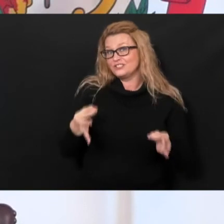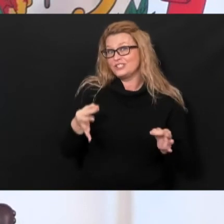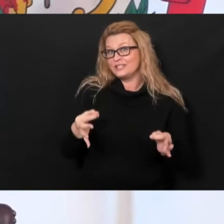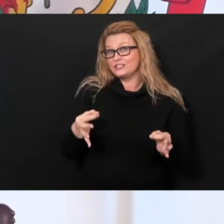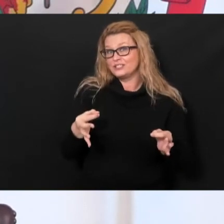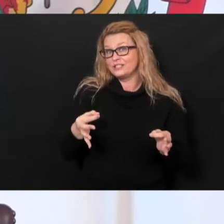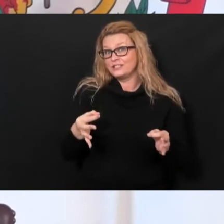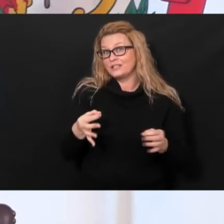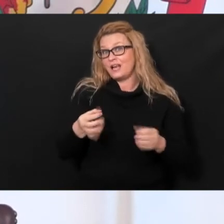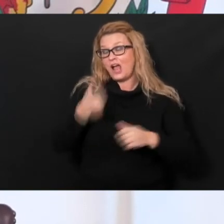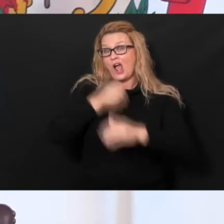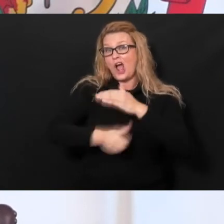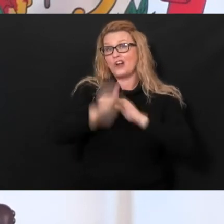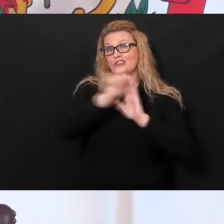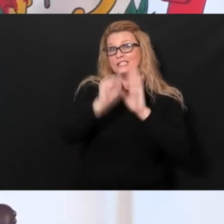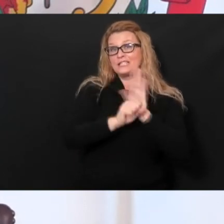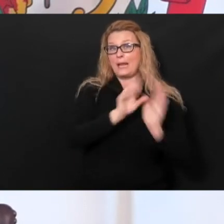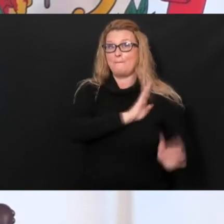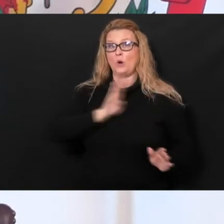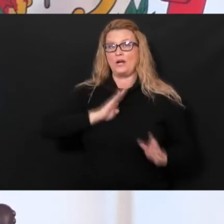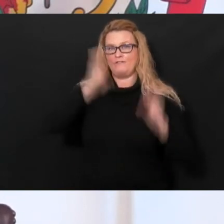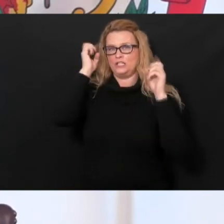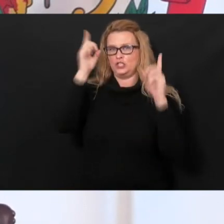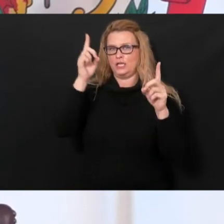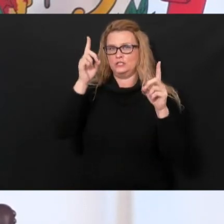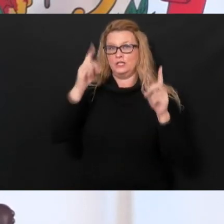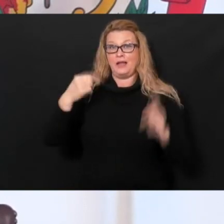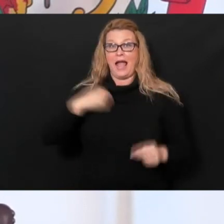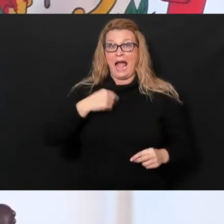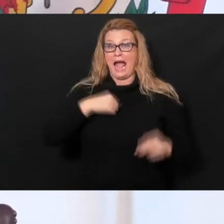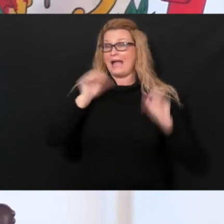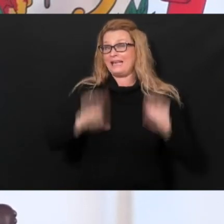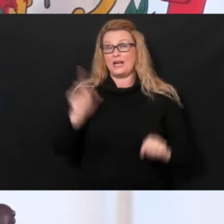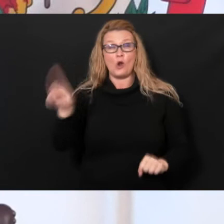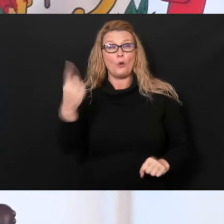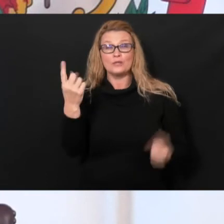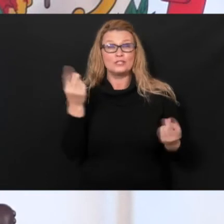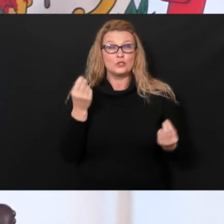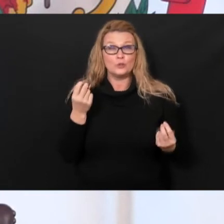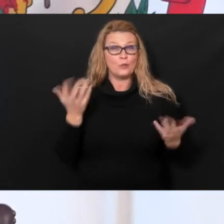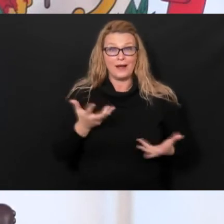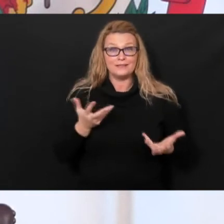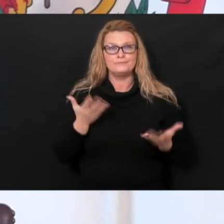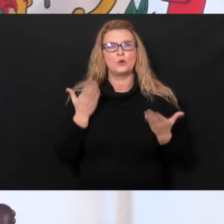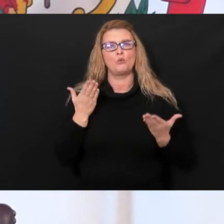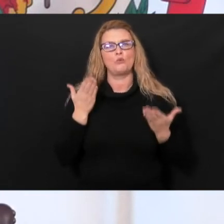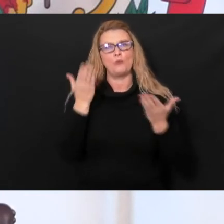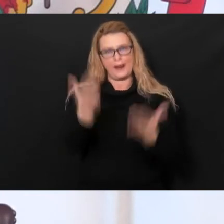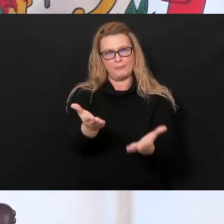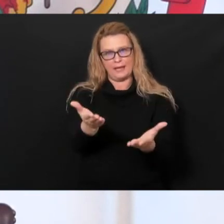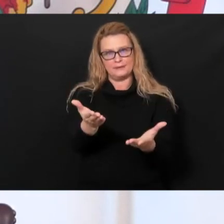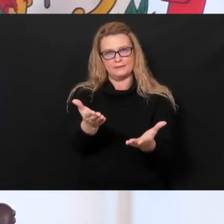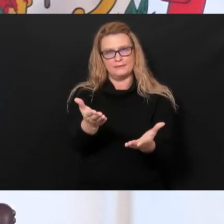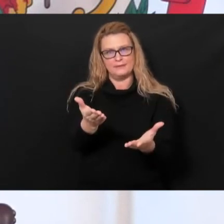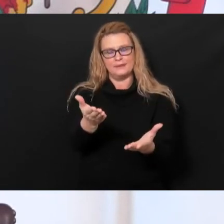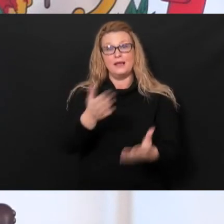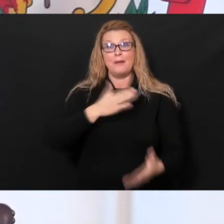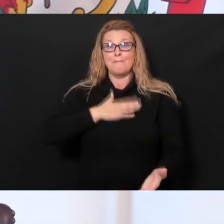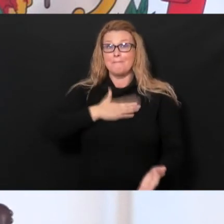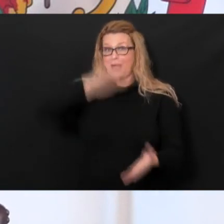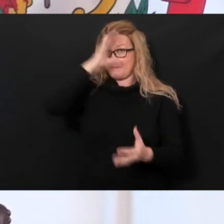with the State Board of Education. All I can really do is recommend. And it is absolutely my belief that we